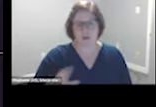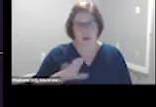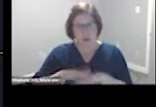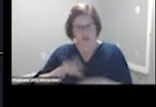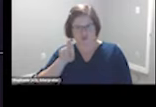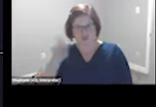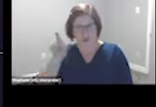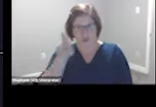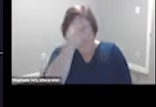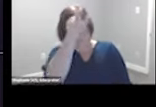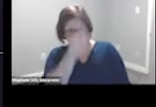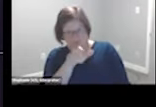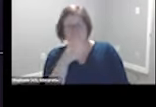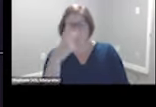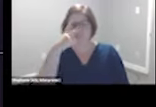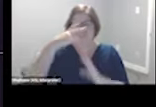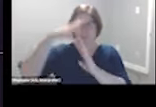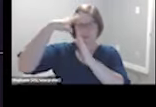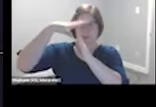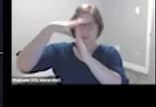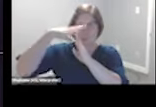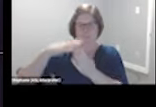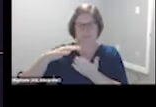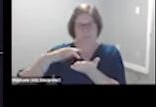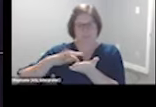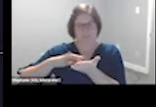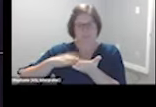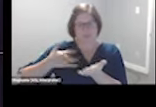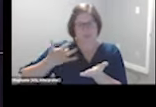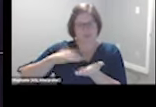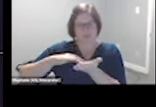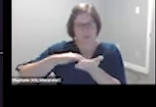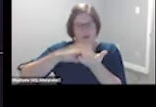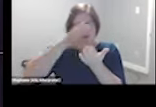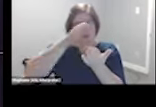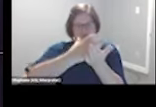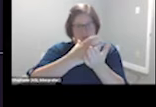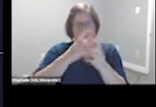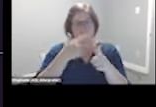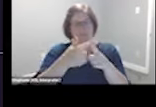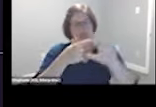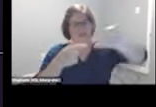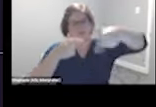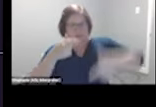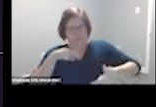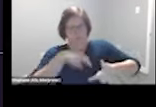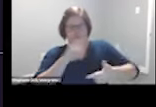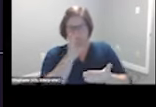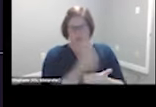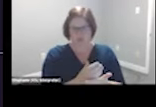models. On the top, I have one of our tactile images, and then on the bottom, I have that image flipped over. And so on the back, we've